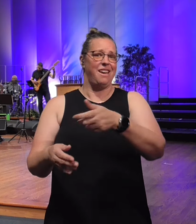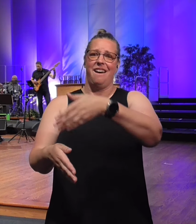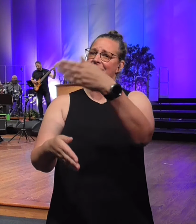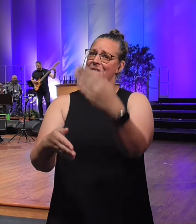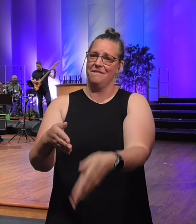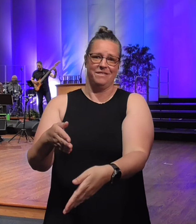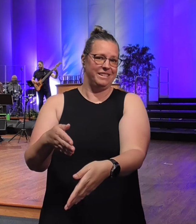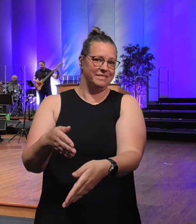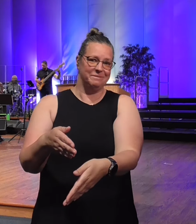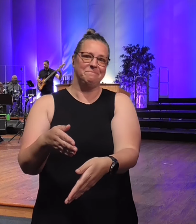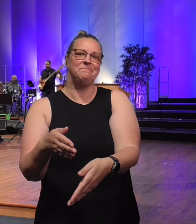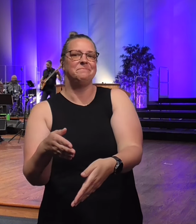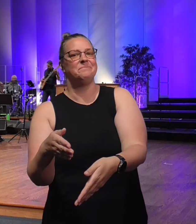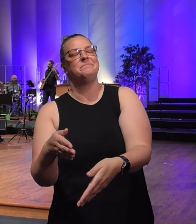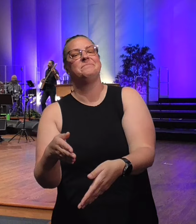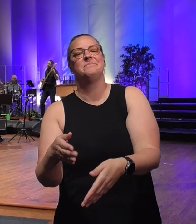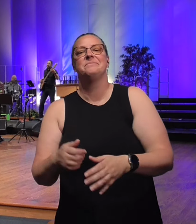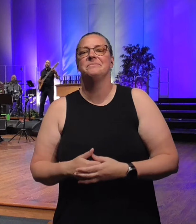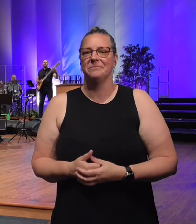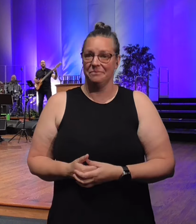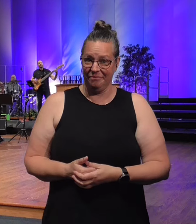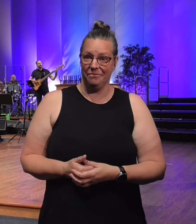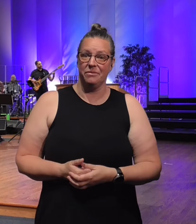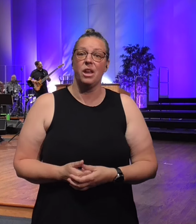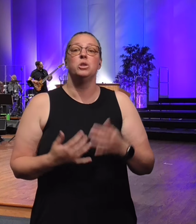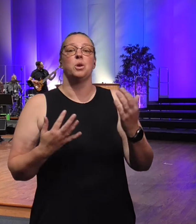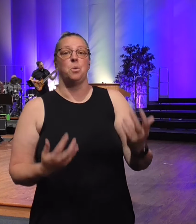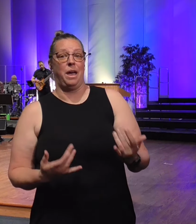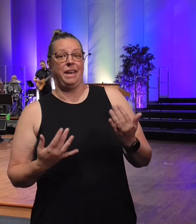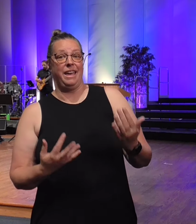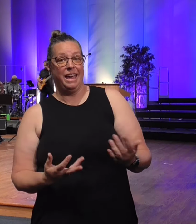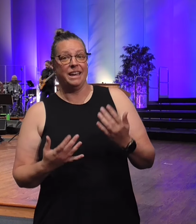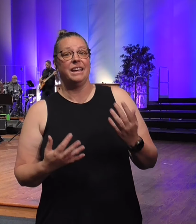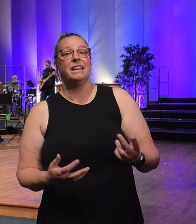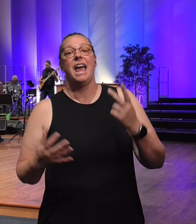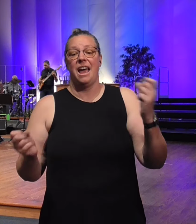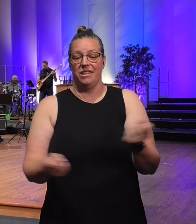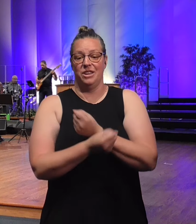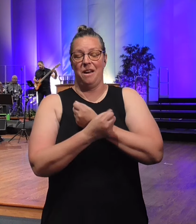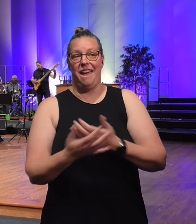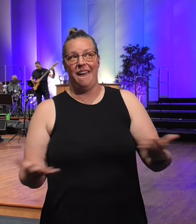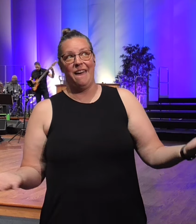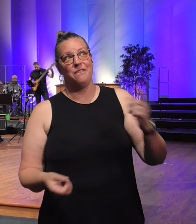from over, so hold on to every